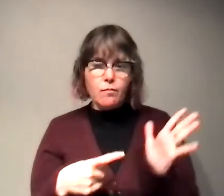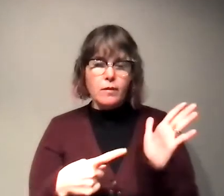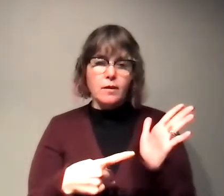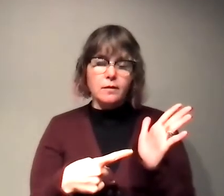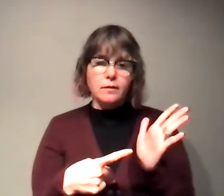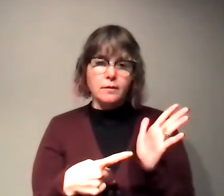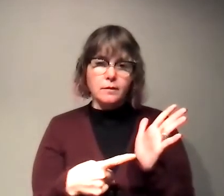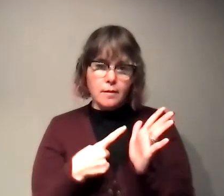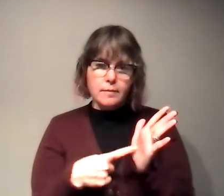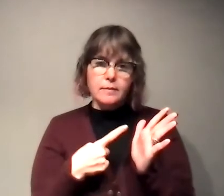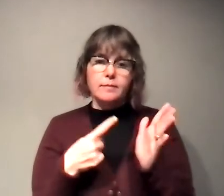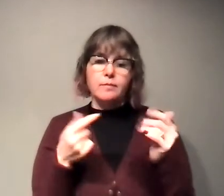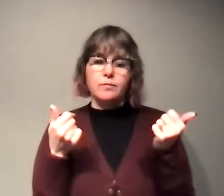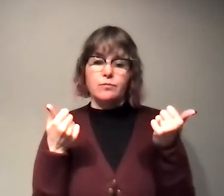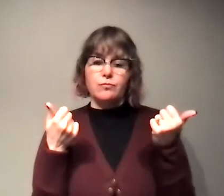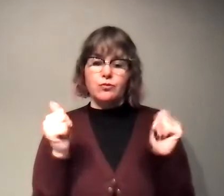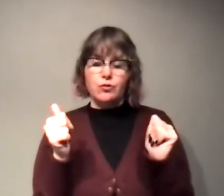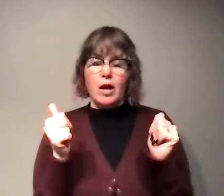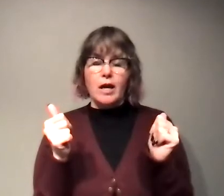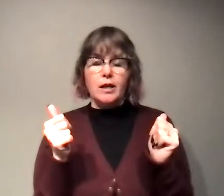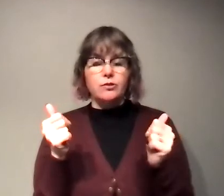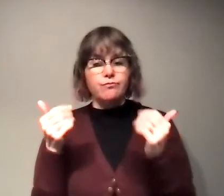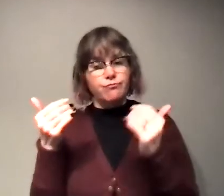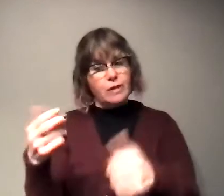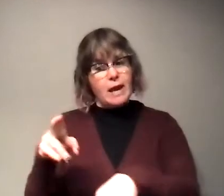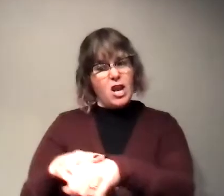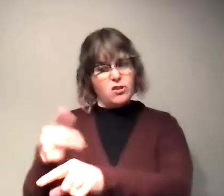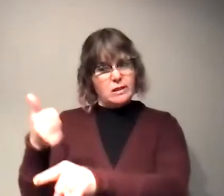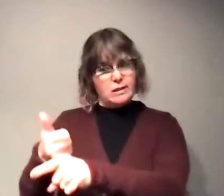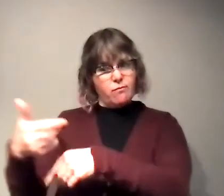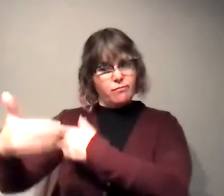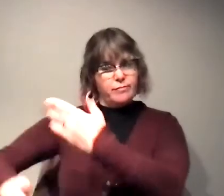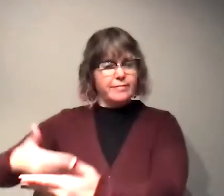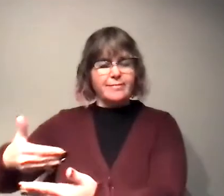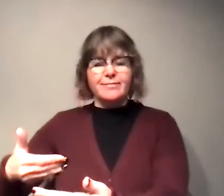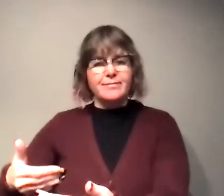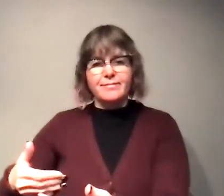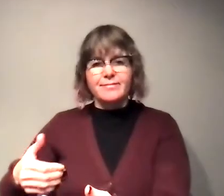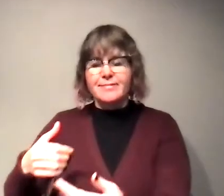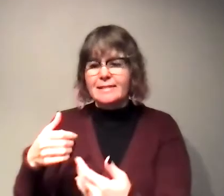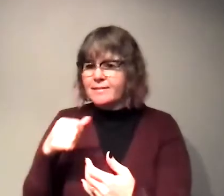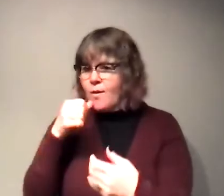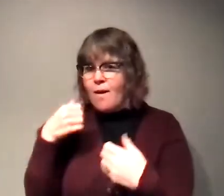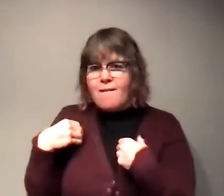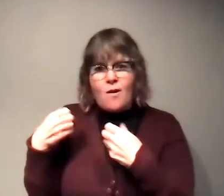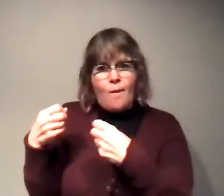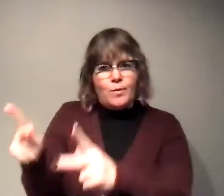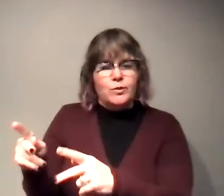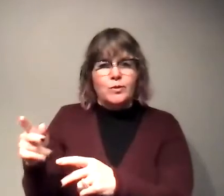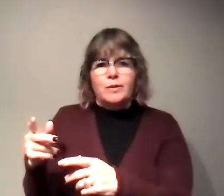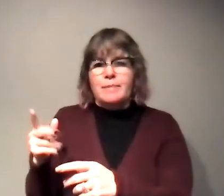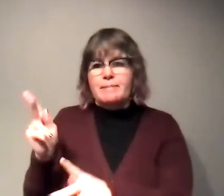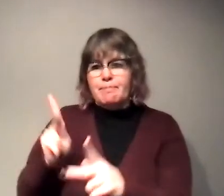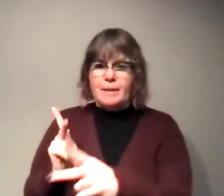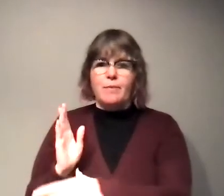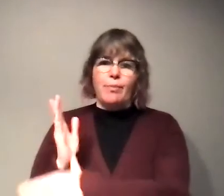sometimes if we try to let nature do its own thing, it doesn't actually get a chance to do that, because things people are